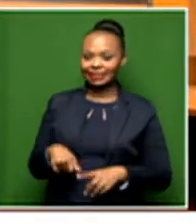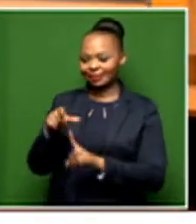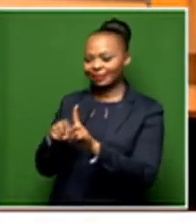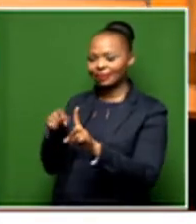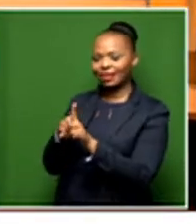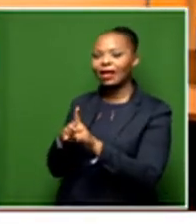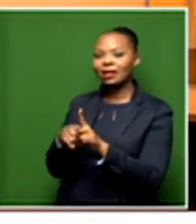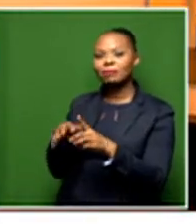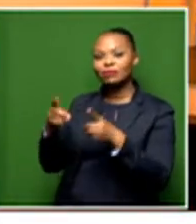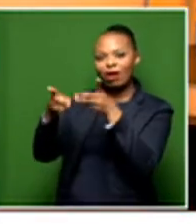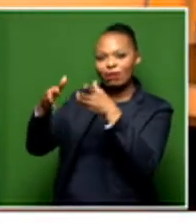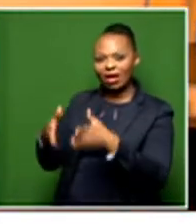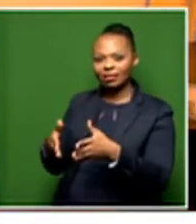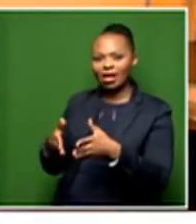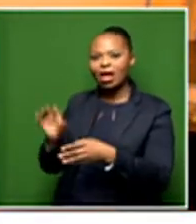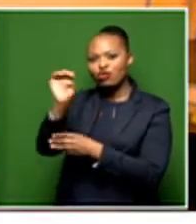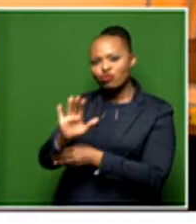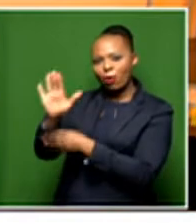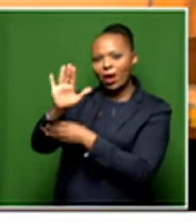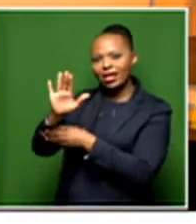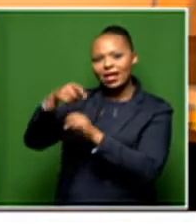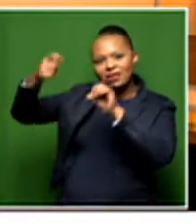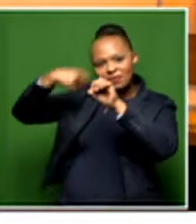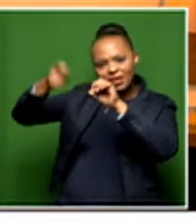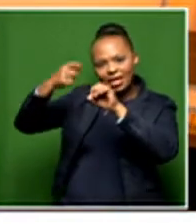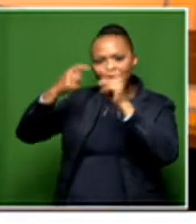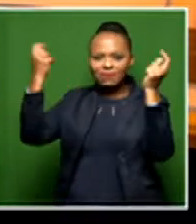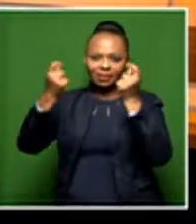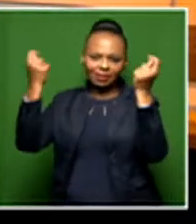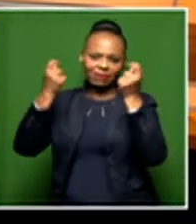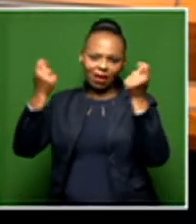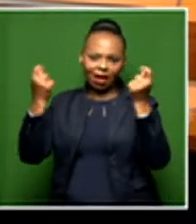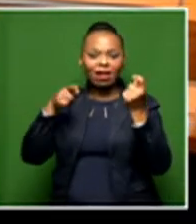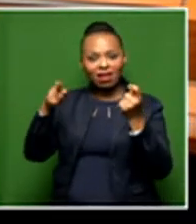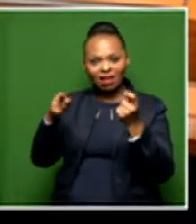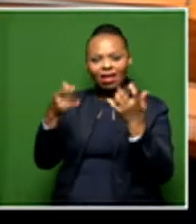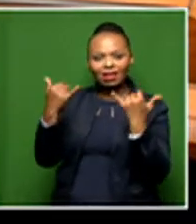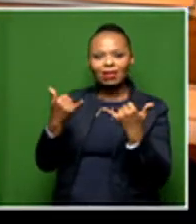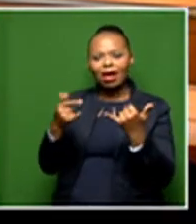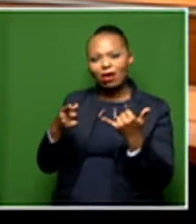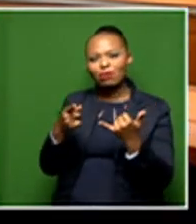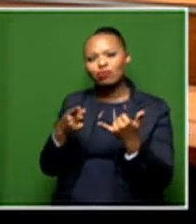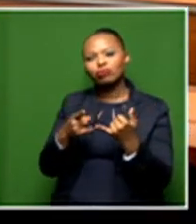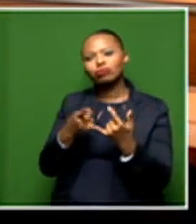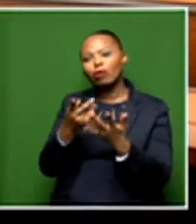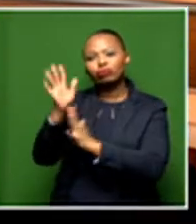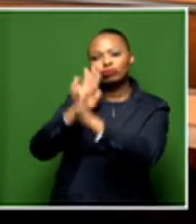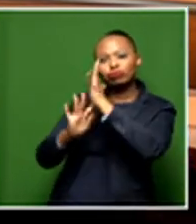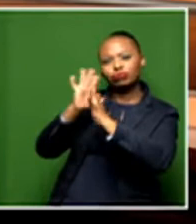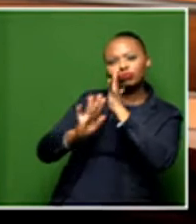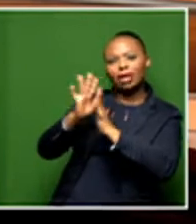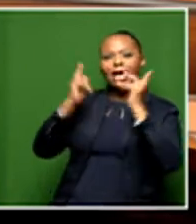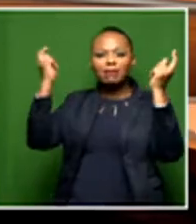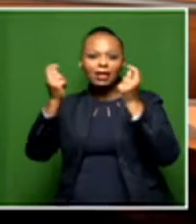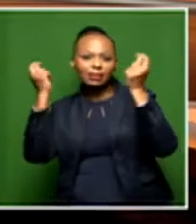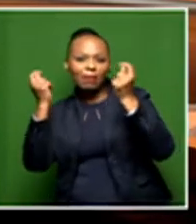curator, and co-director of the European Film Festival. And we're just talking about their seventh installment of the festival,